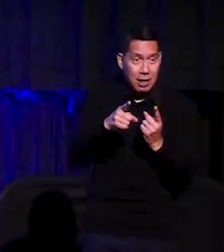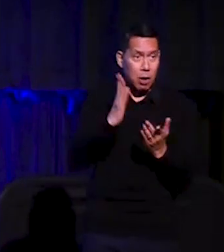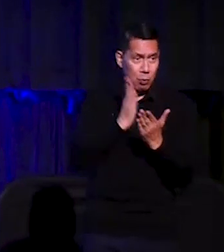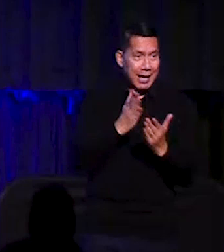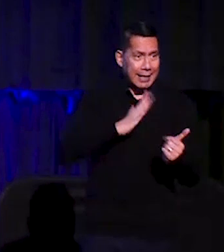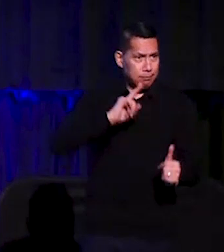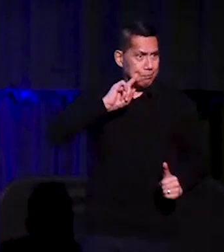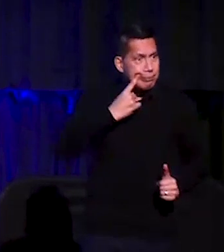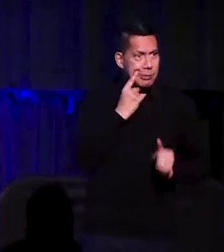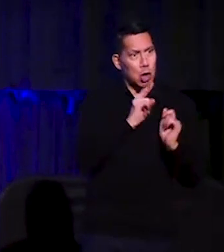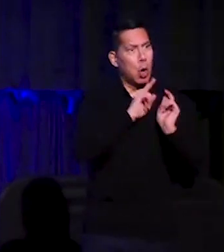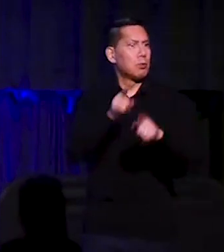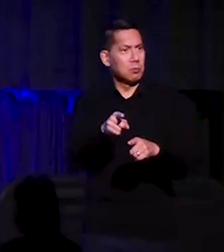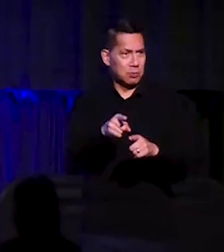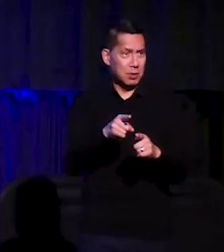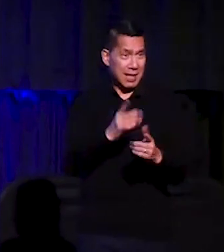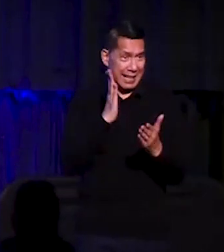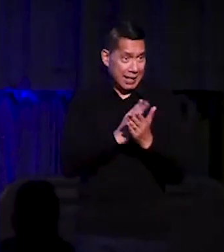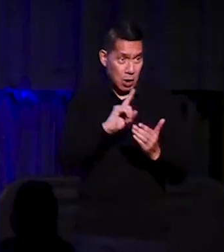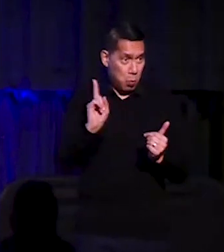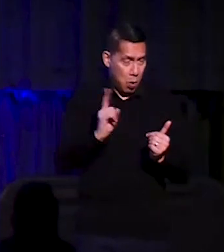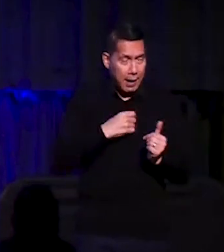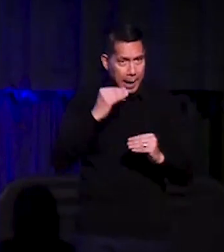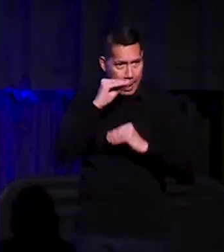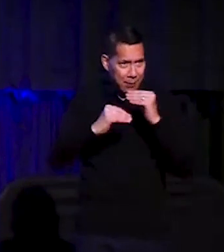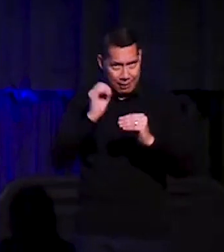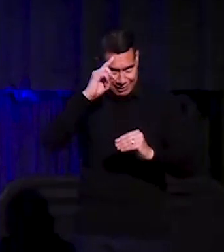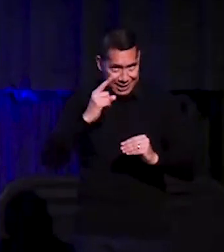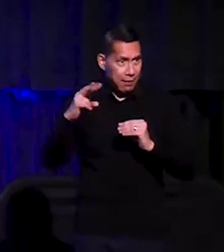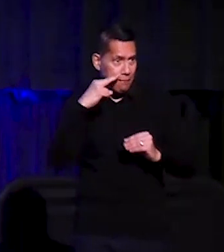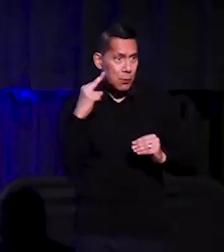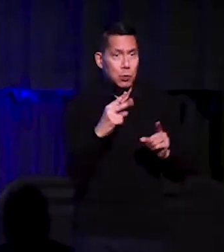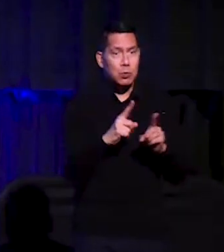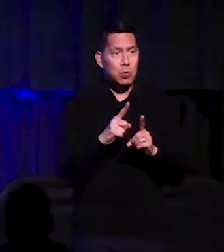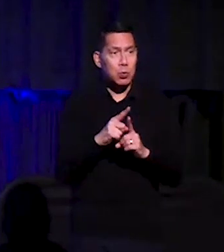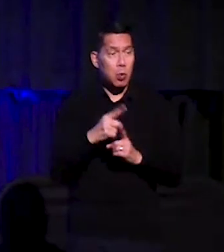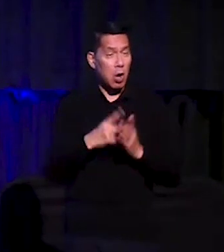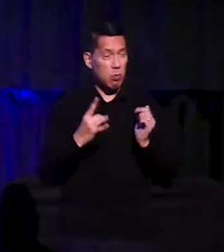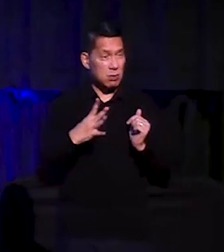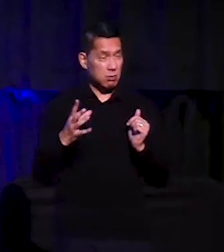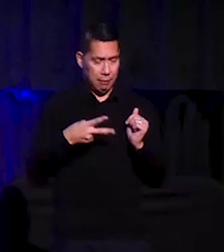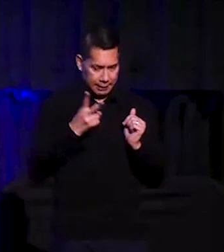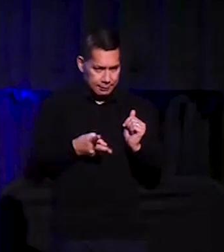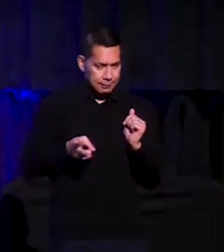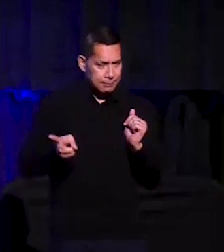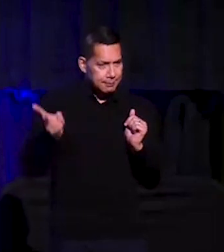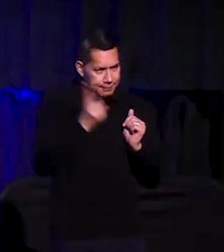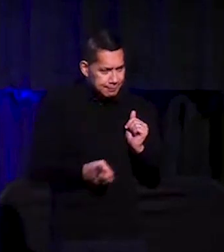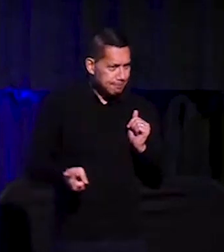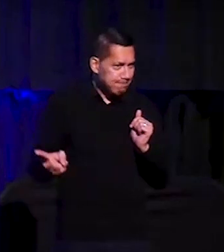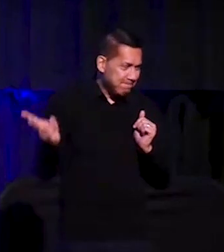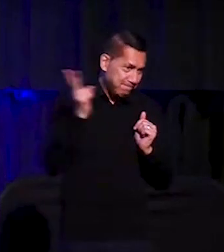takes inclusion, takes empathy, and both takes practice. Don't just do it once. Keep on doing